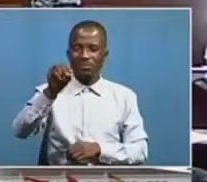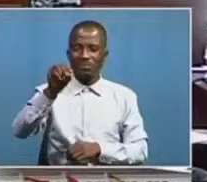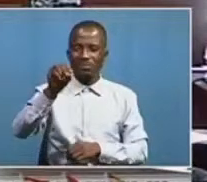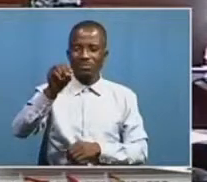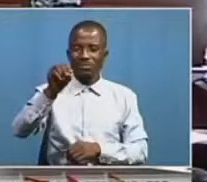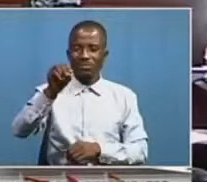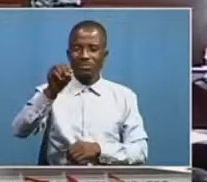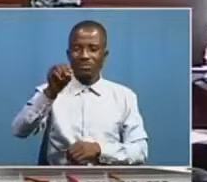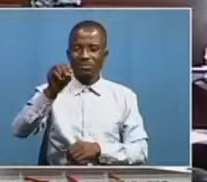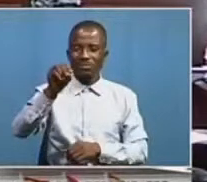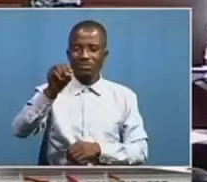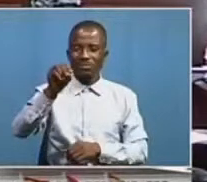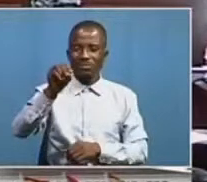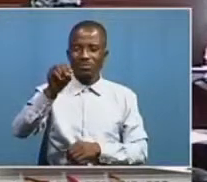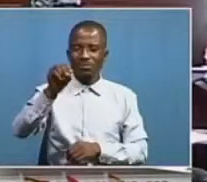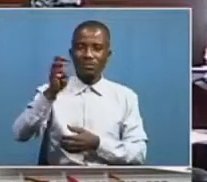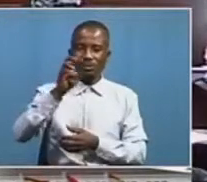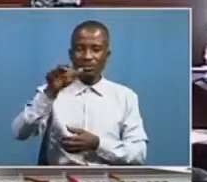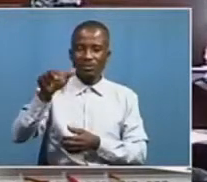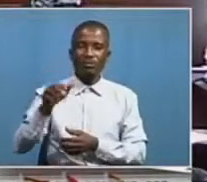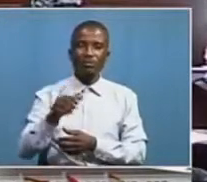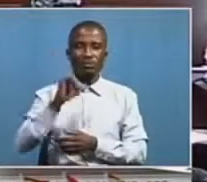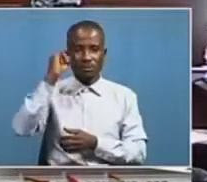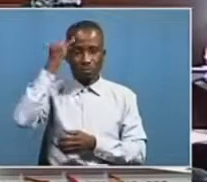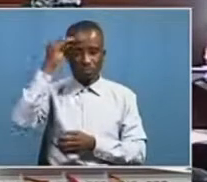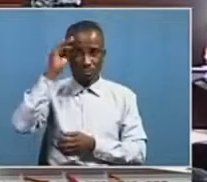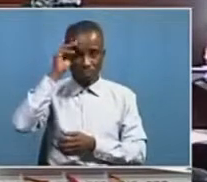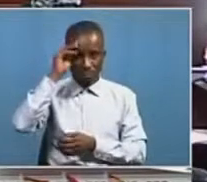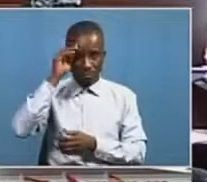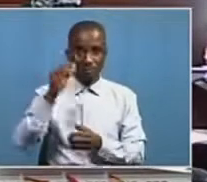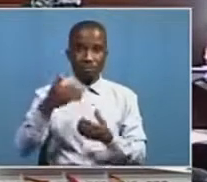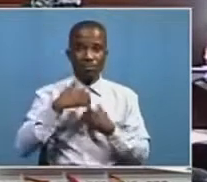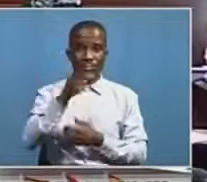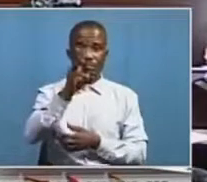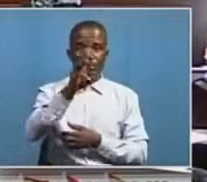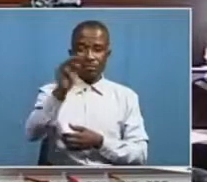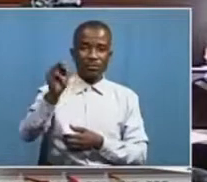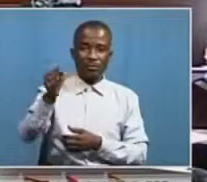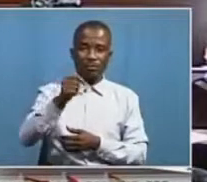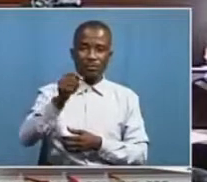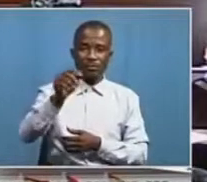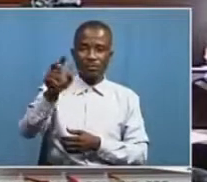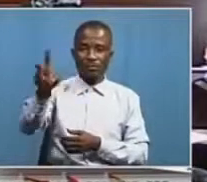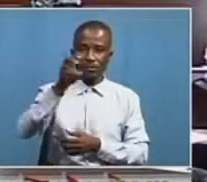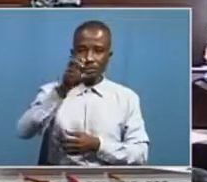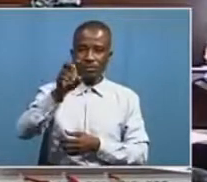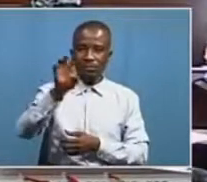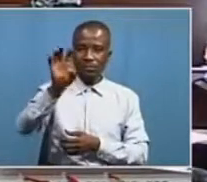6,630,730,413, while the petitioner, John Dramani Mahama, obtained